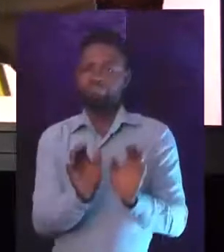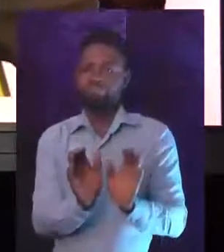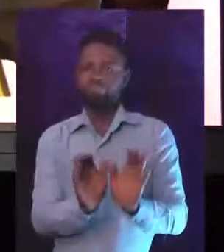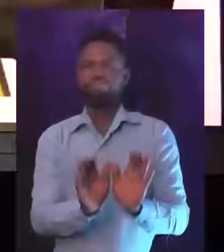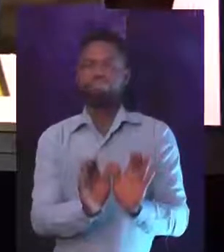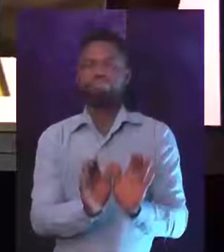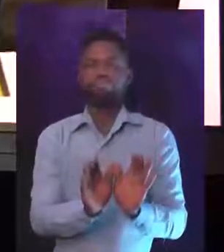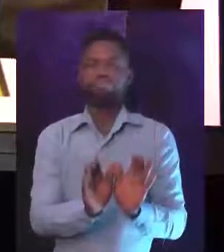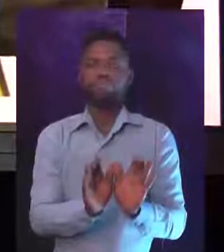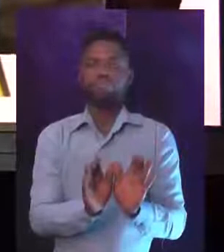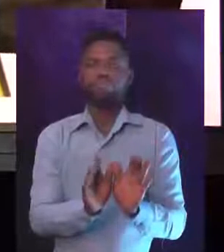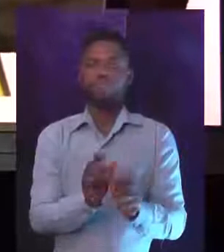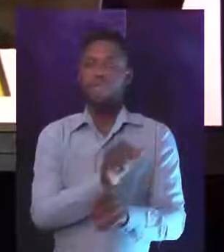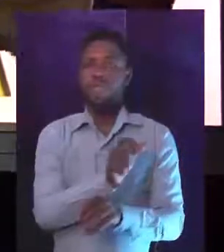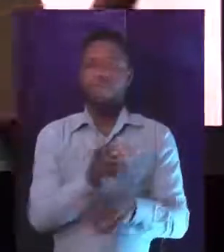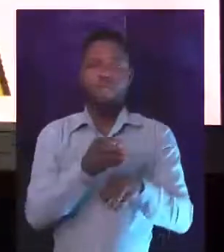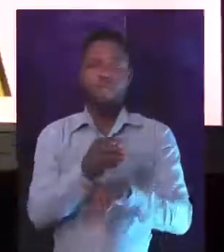move.